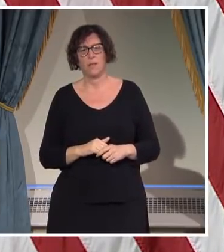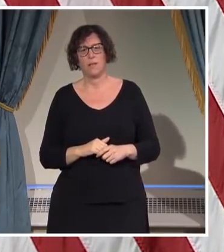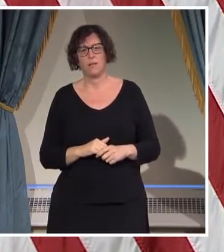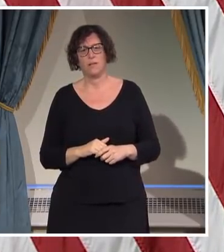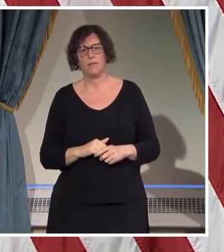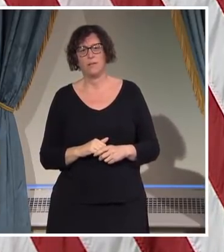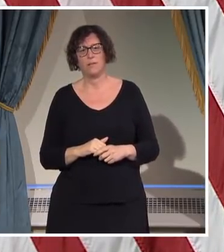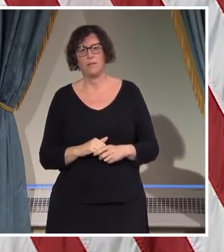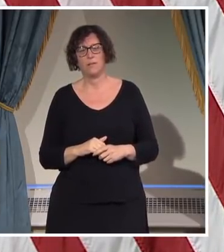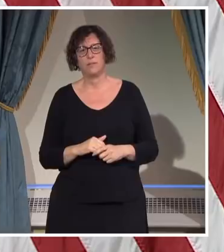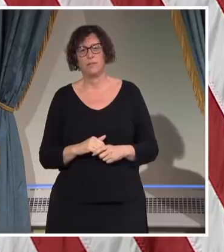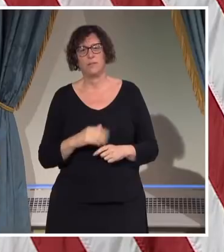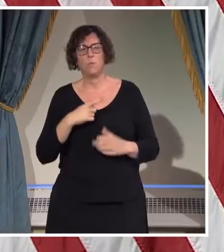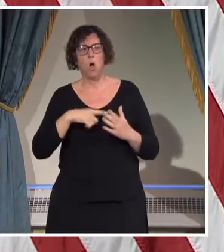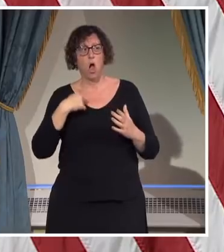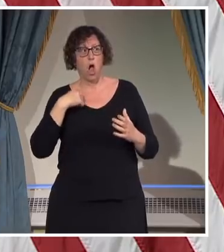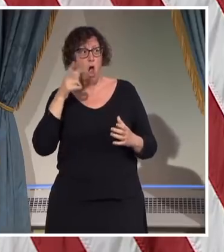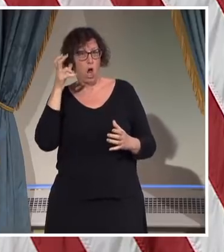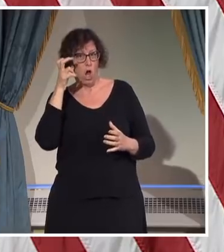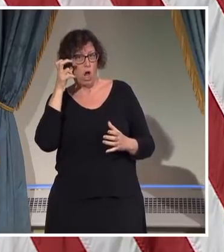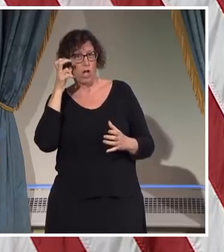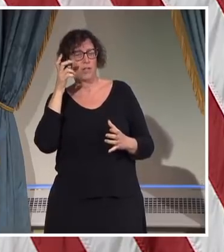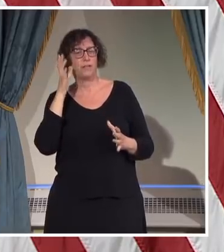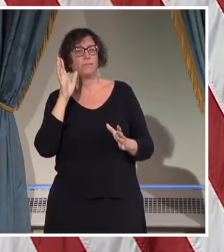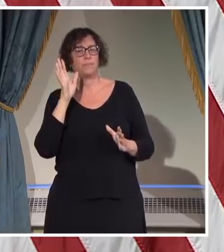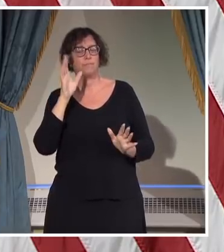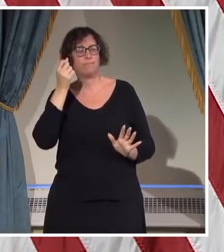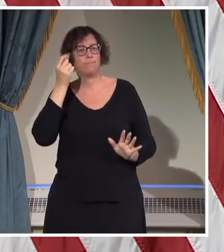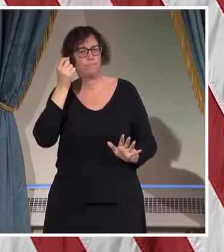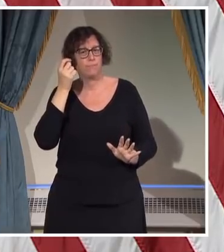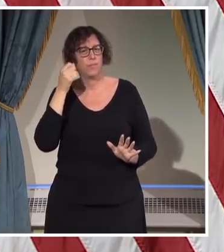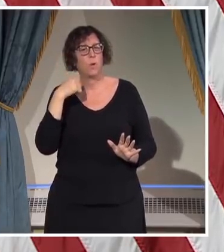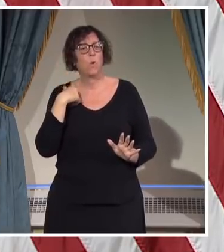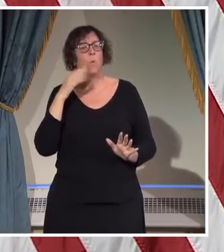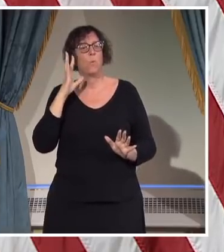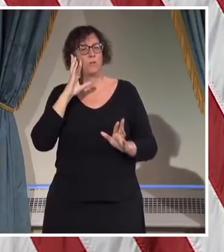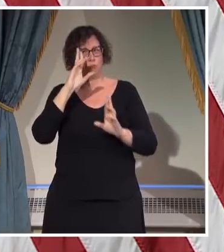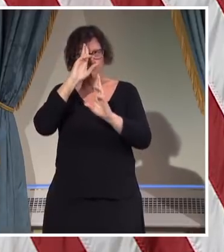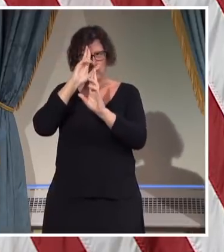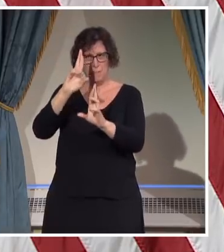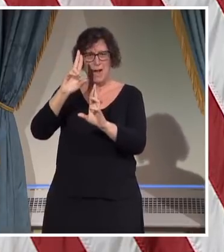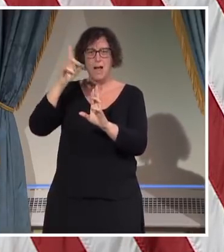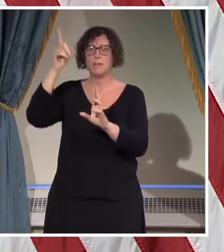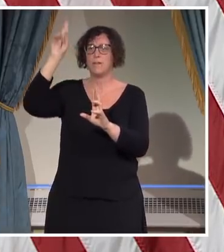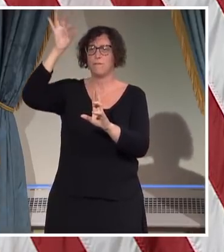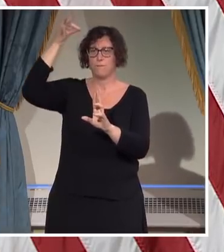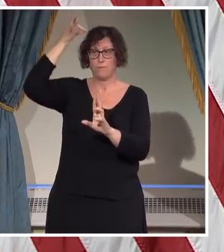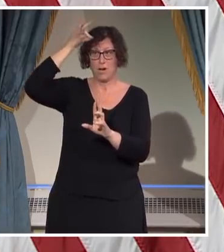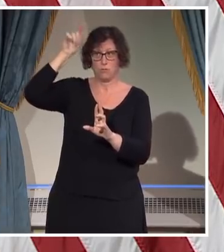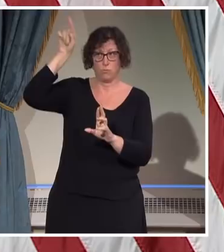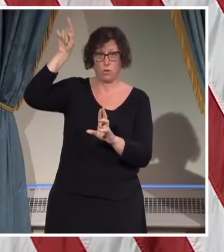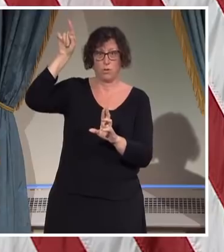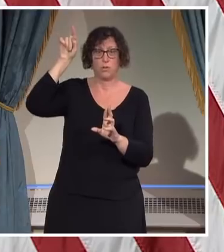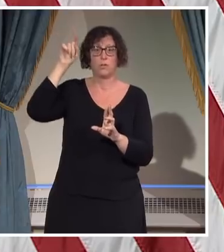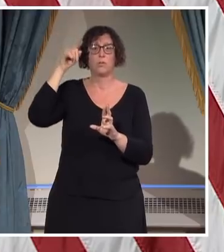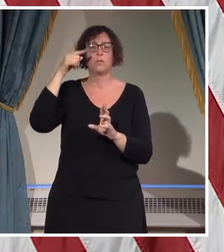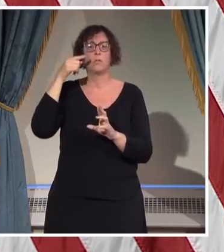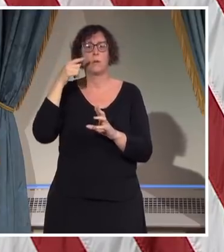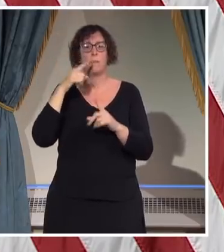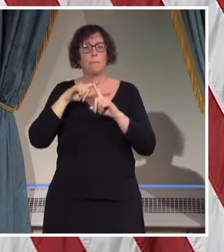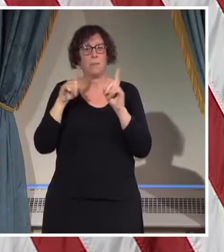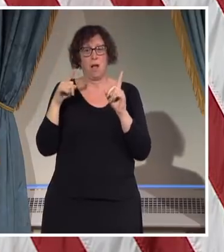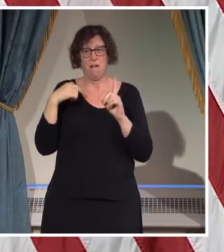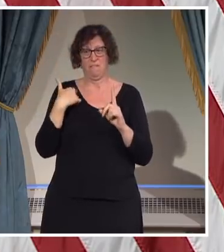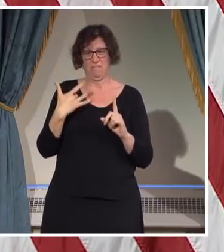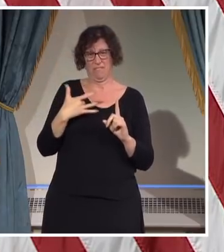always going to respect our federal authorities, but I think there's a little bit of a lack of recognition